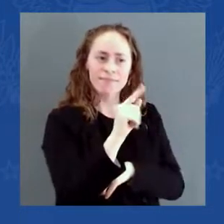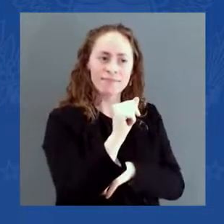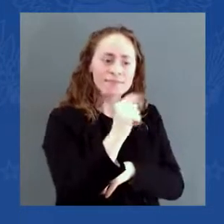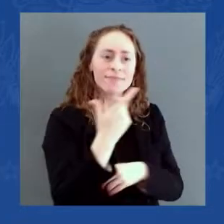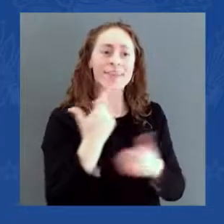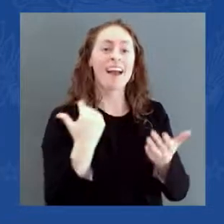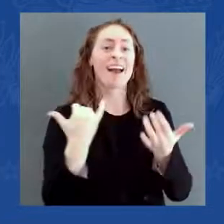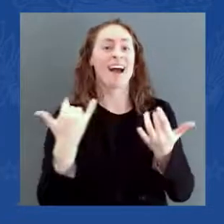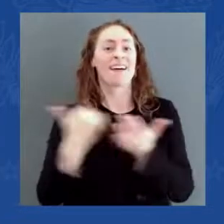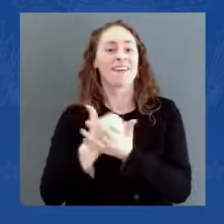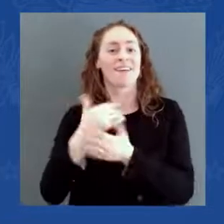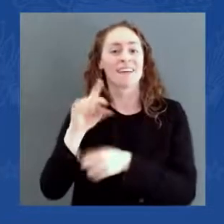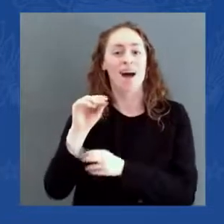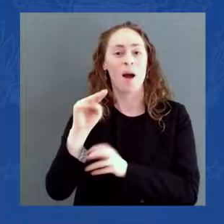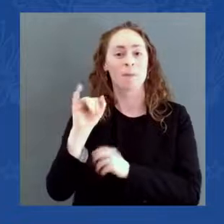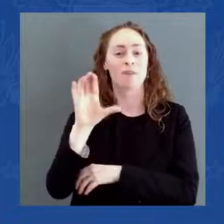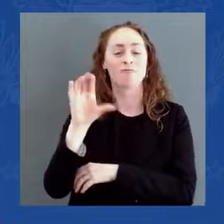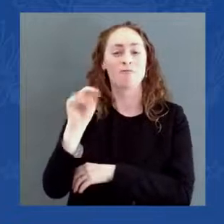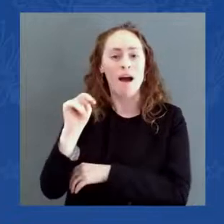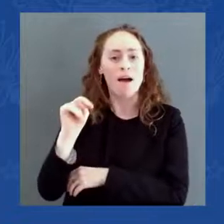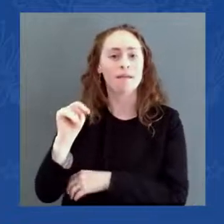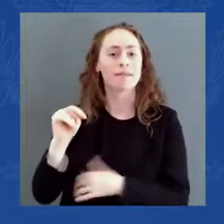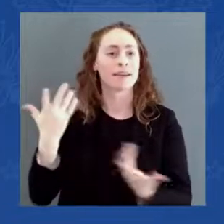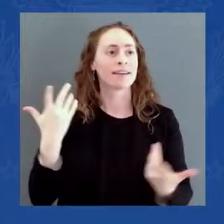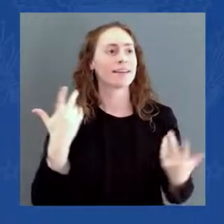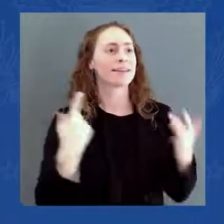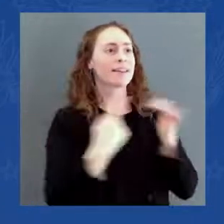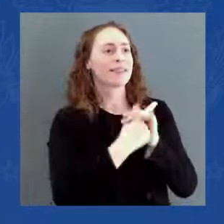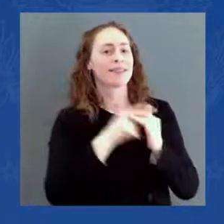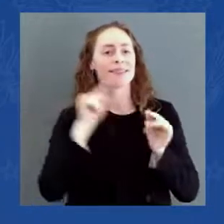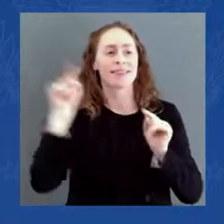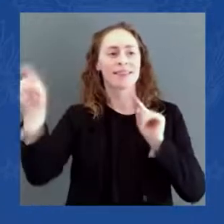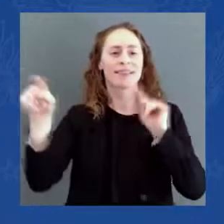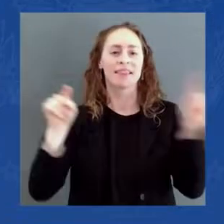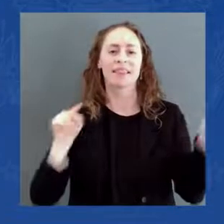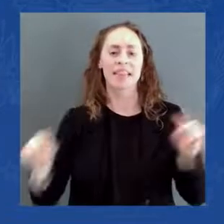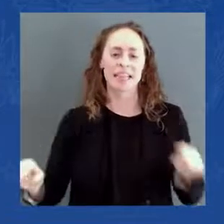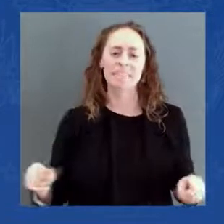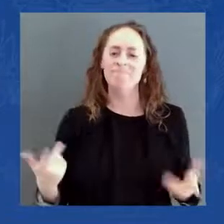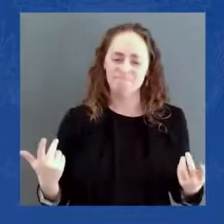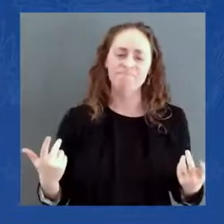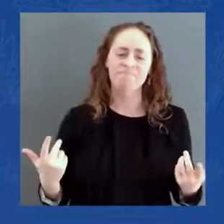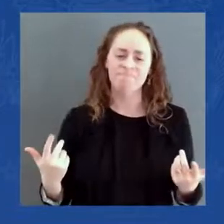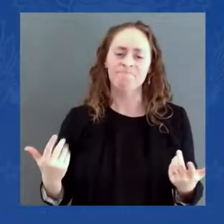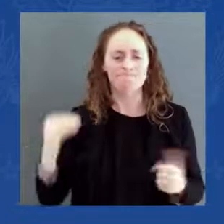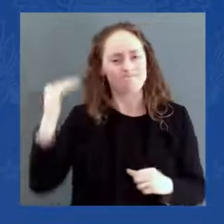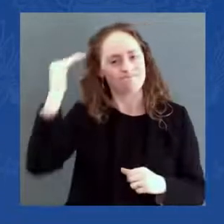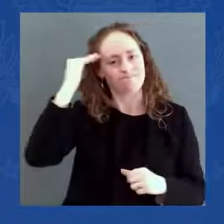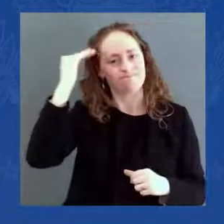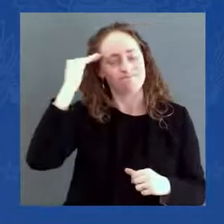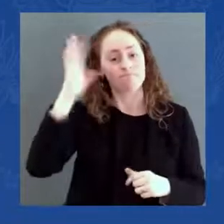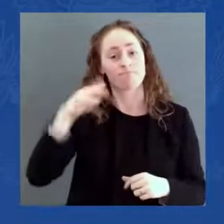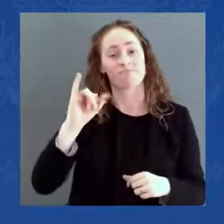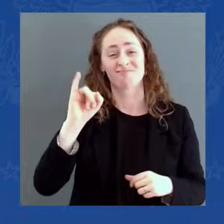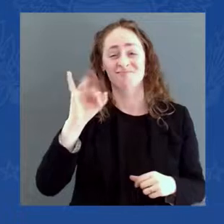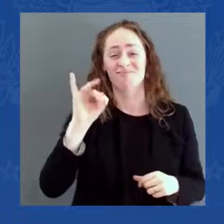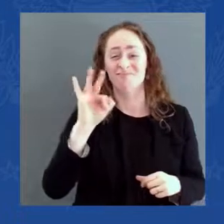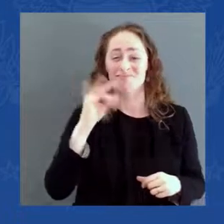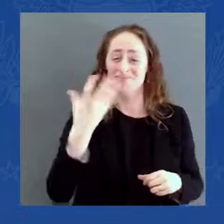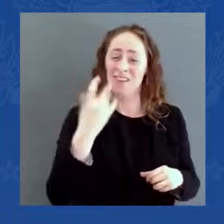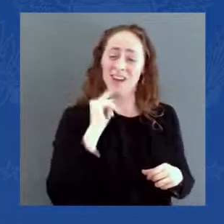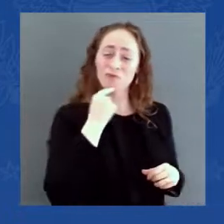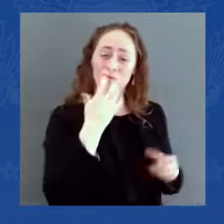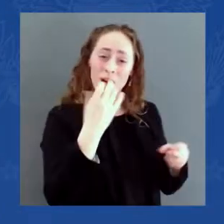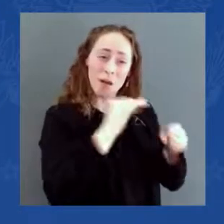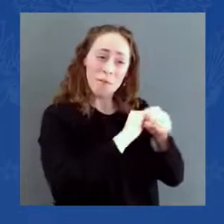to beat this pandemic, we need to go to where it came from in the rest of the world. We also need to vaccinate the rest of the world.